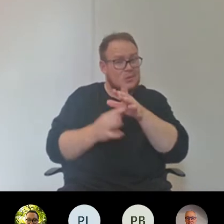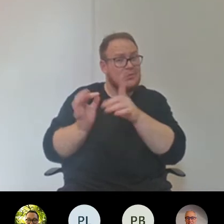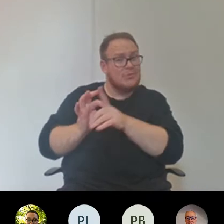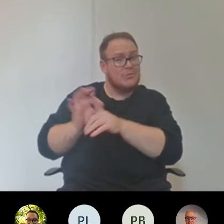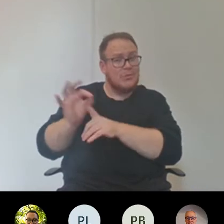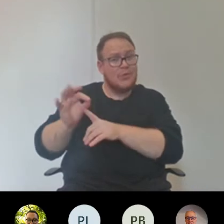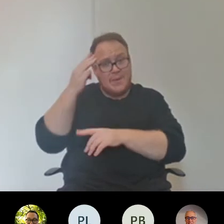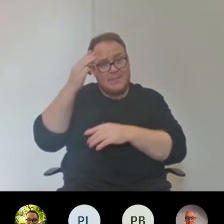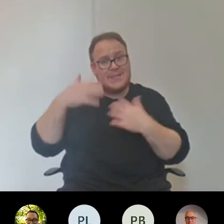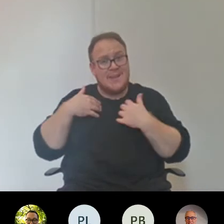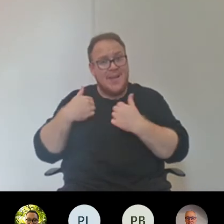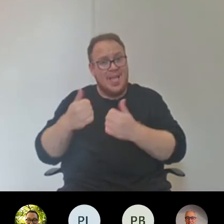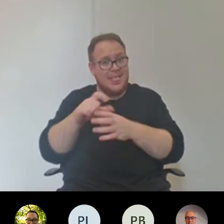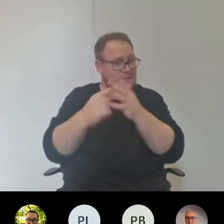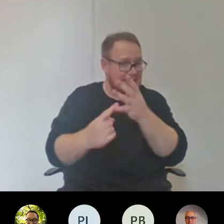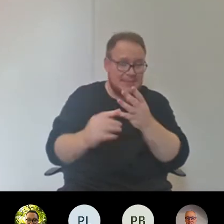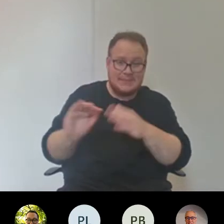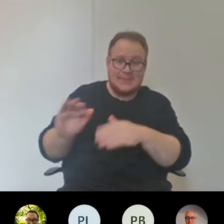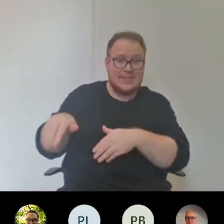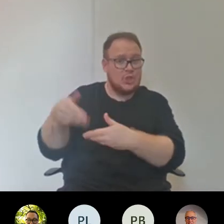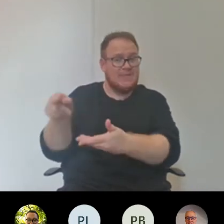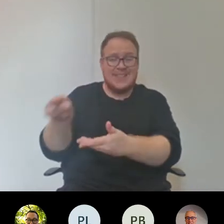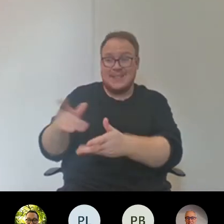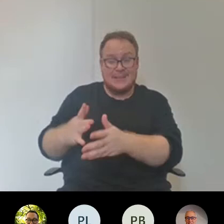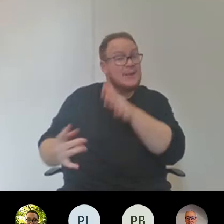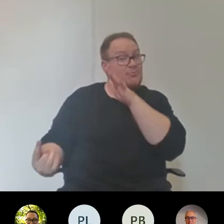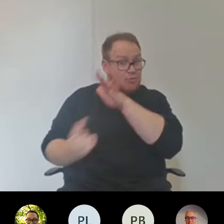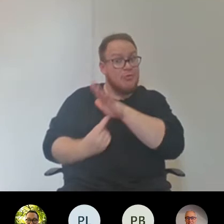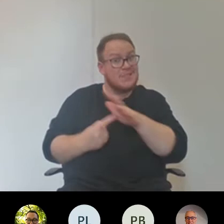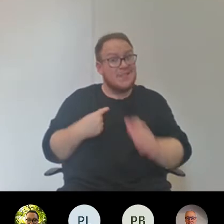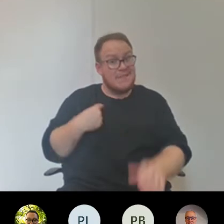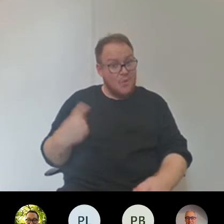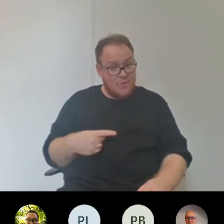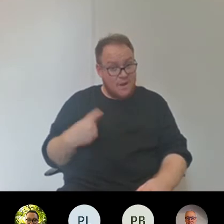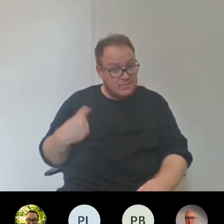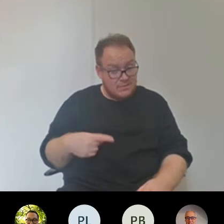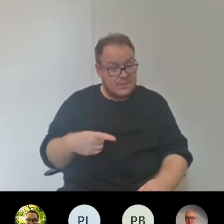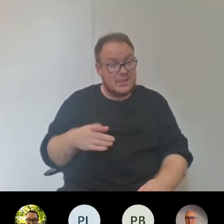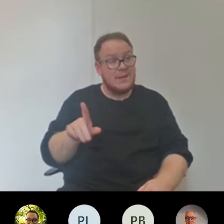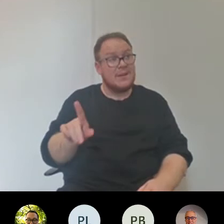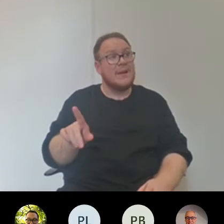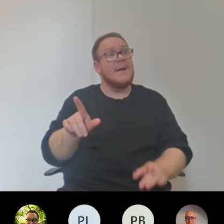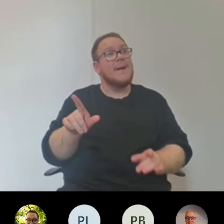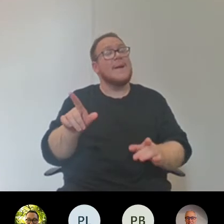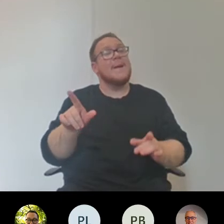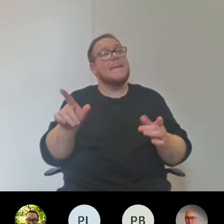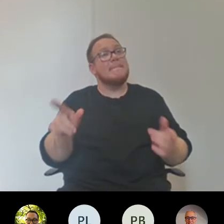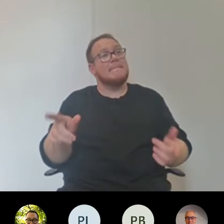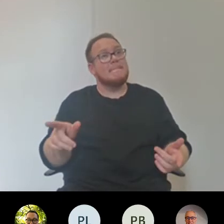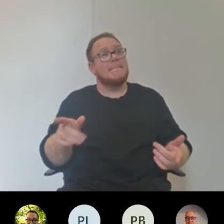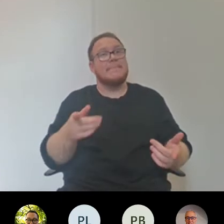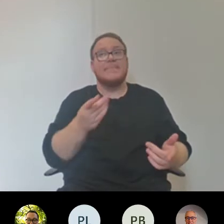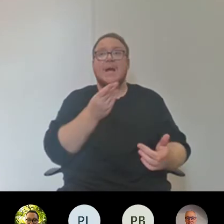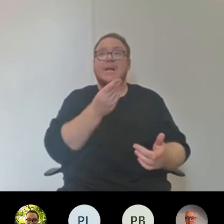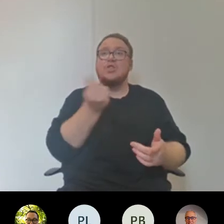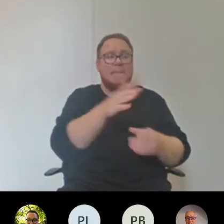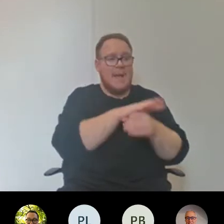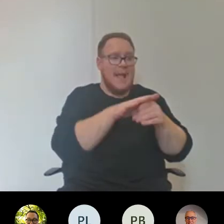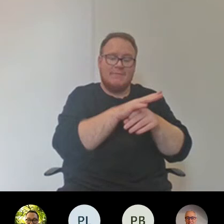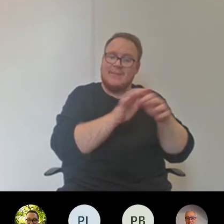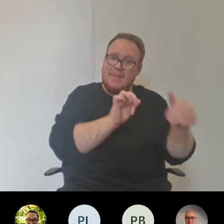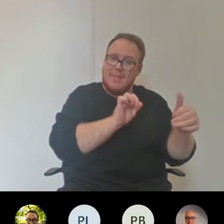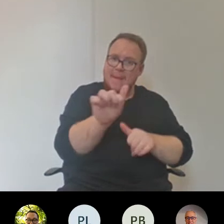disability services, etc. That has been a real priority for us, and I think probably fair to say some of the best performing parts of the system at the moment are